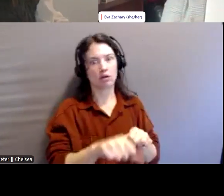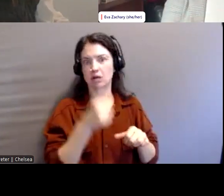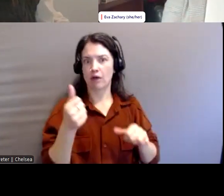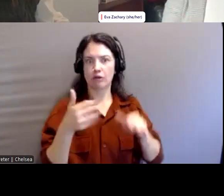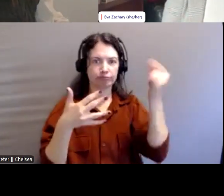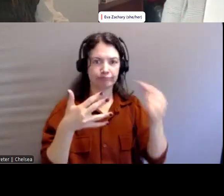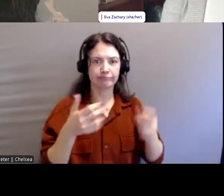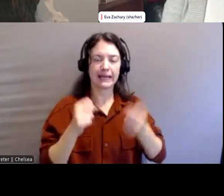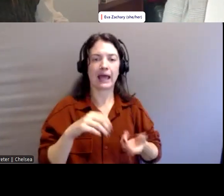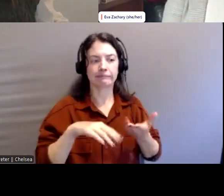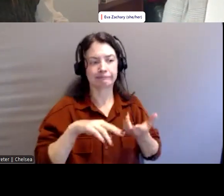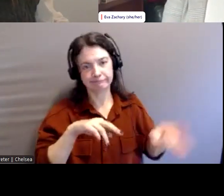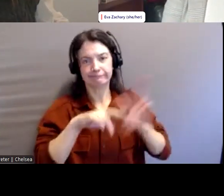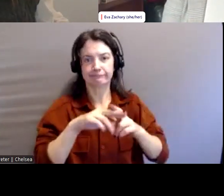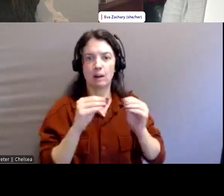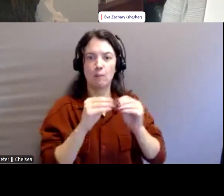violence risk.